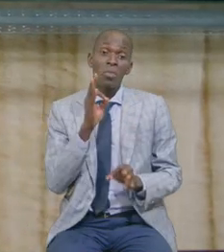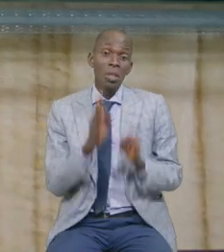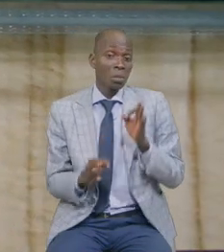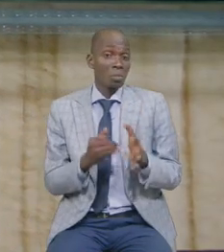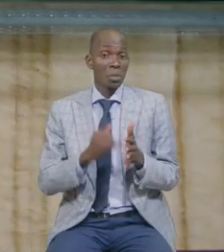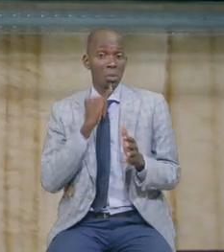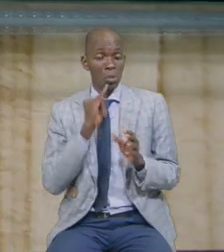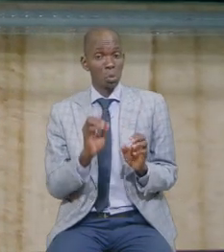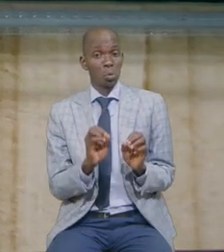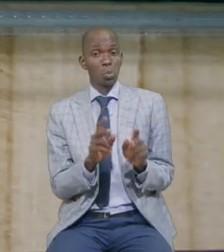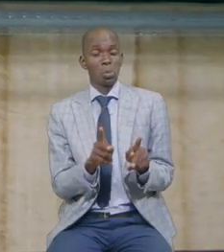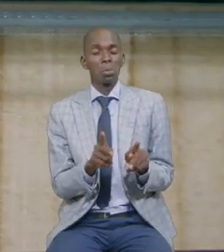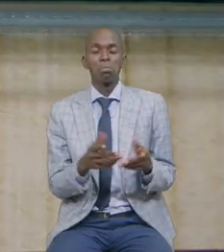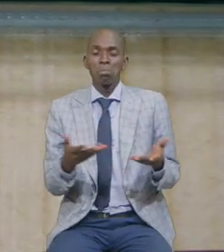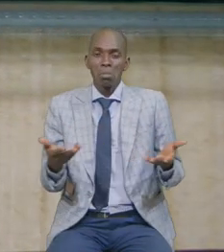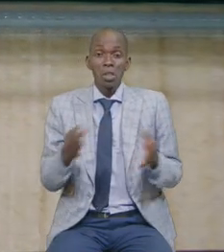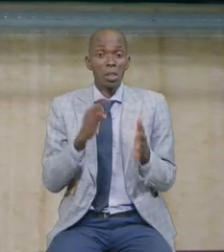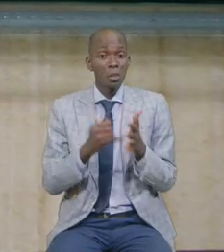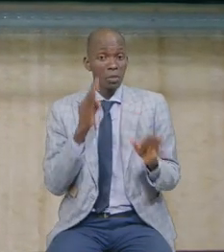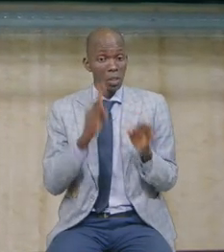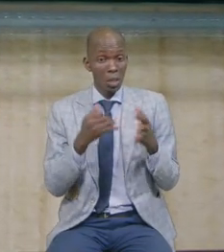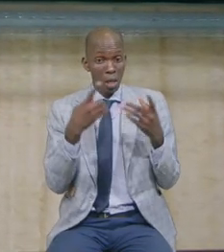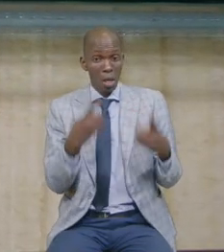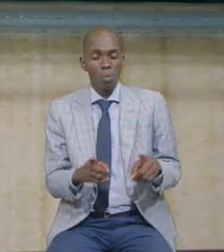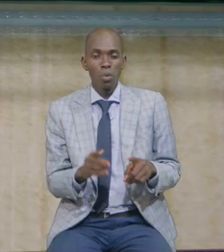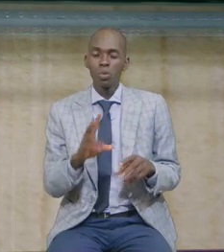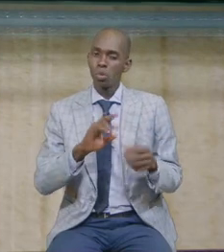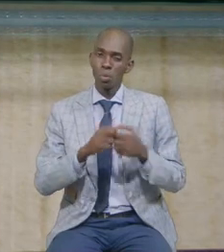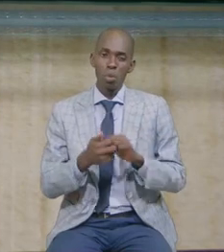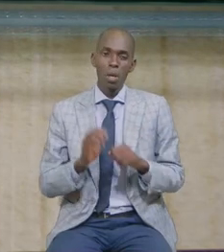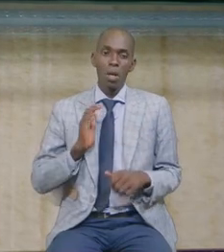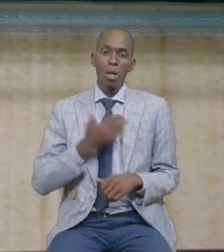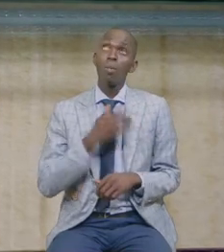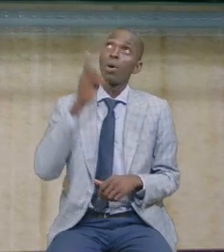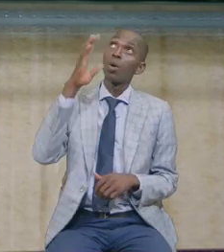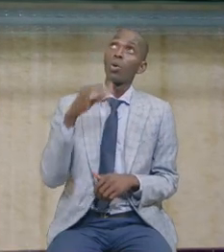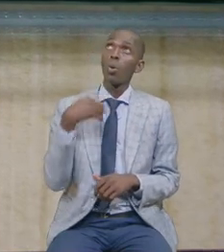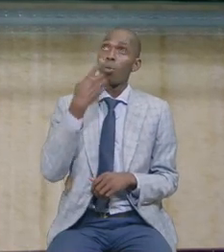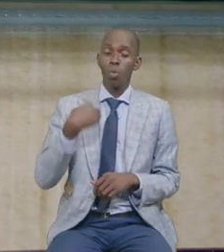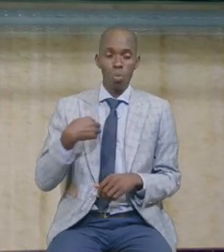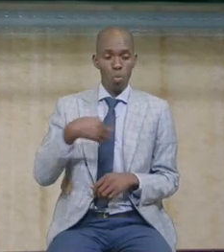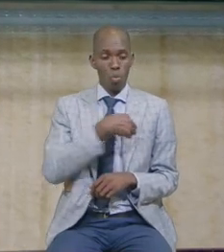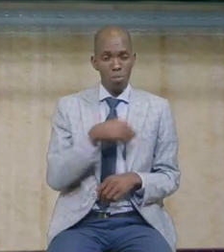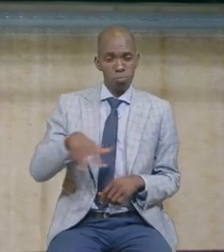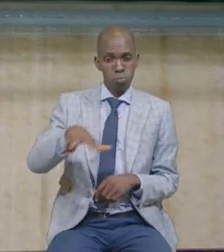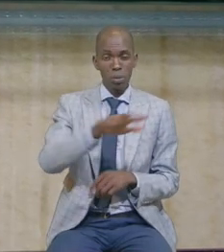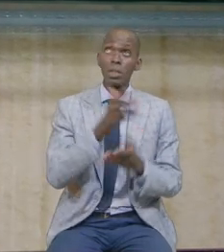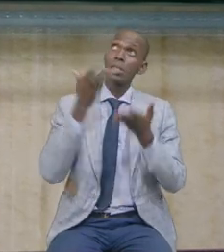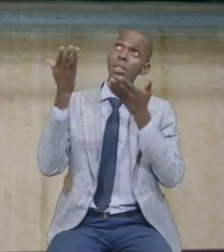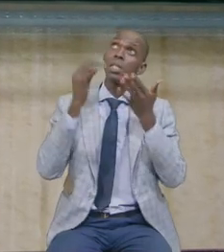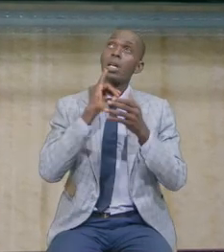so our God when we serve is able to Deliver Us From The Burning